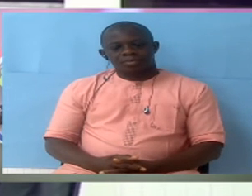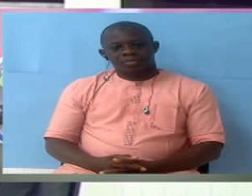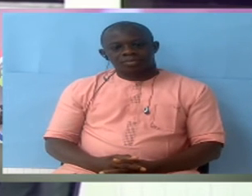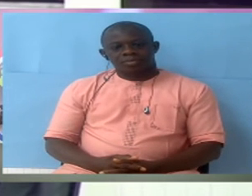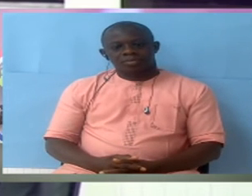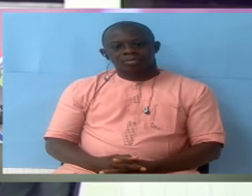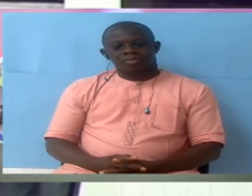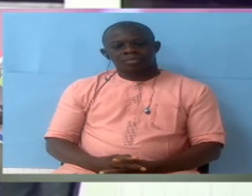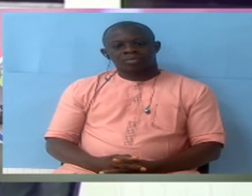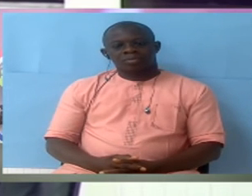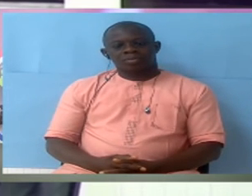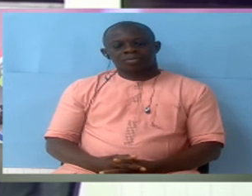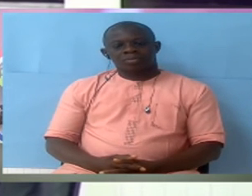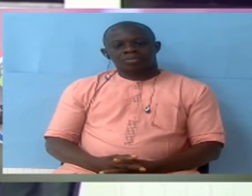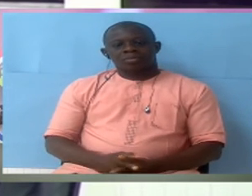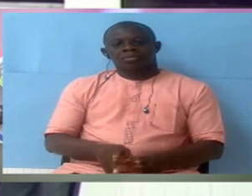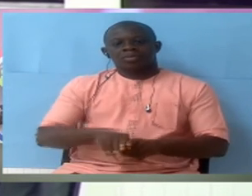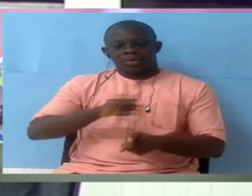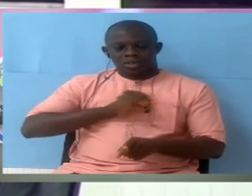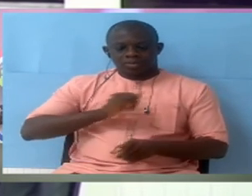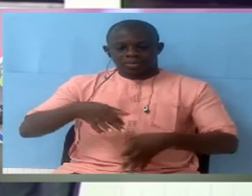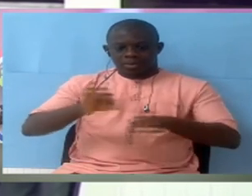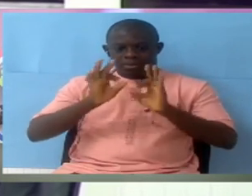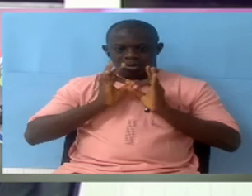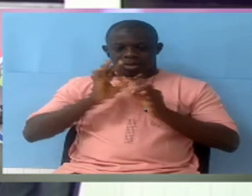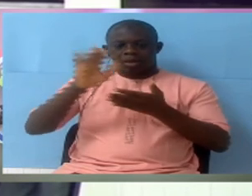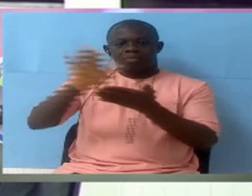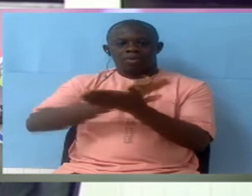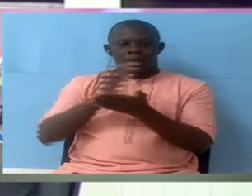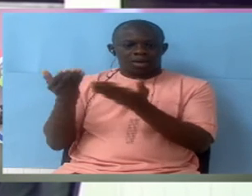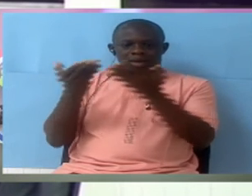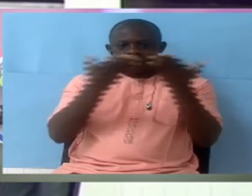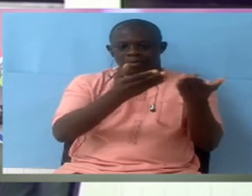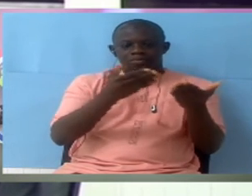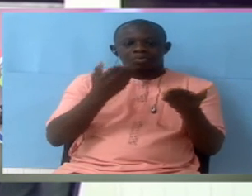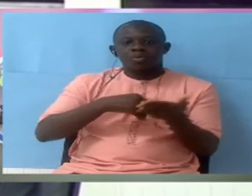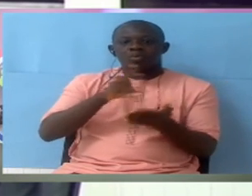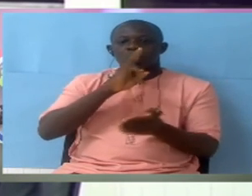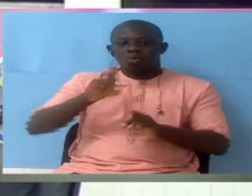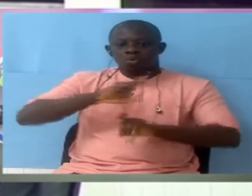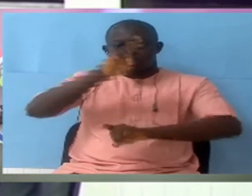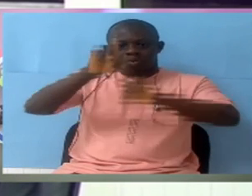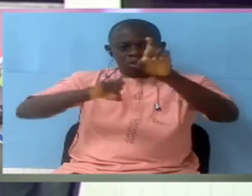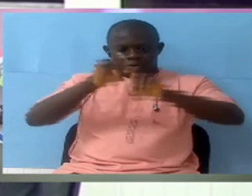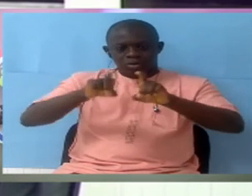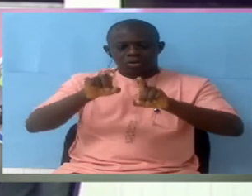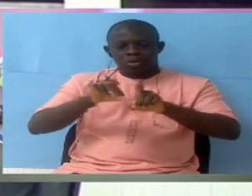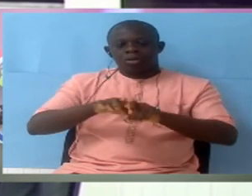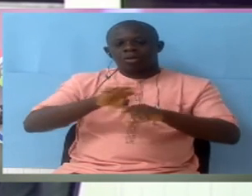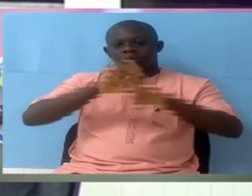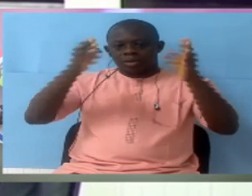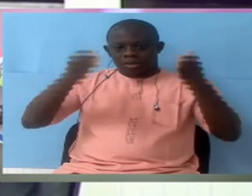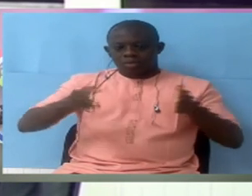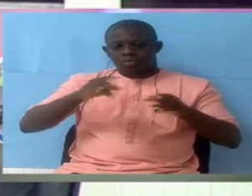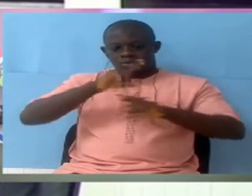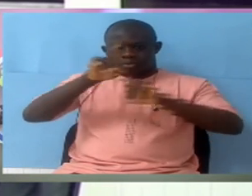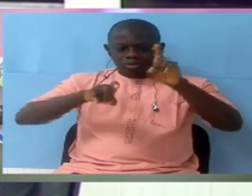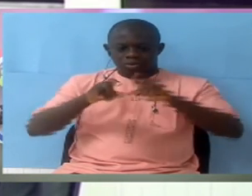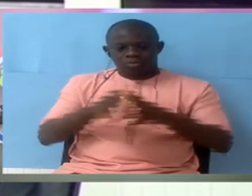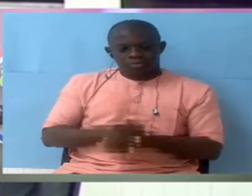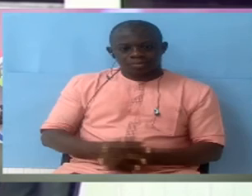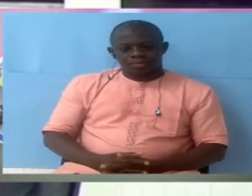Then he took the statement to the panelists. Non la jëlé statement bi yobbu ko ci ñi nga xamné ño nekk ci panel